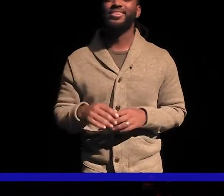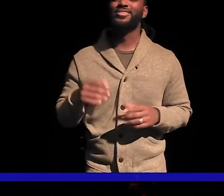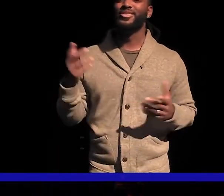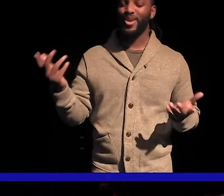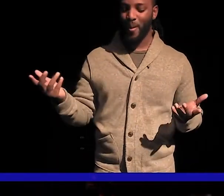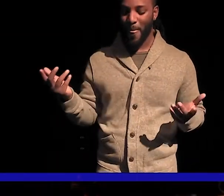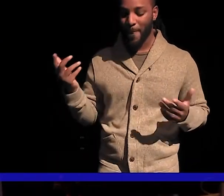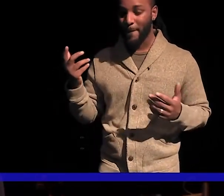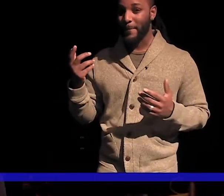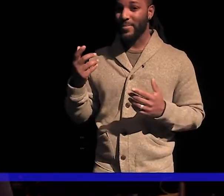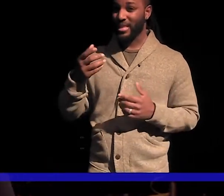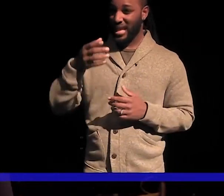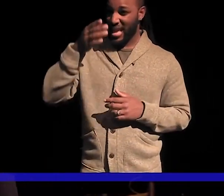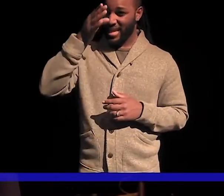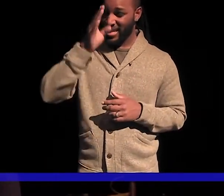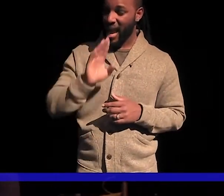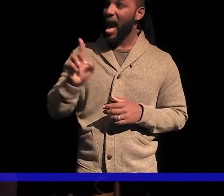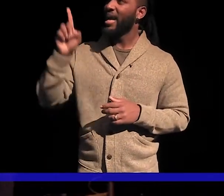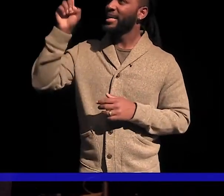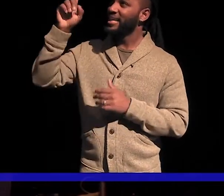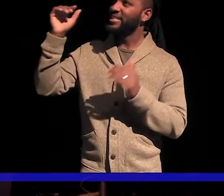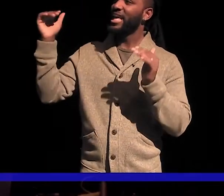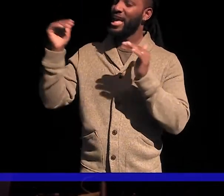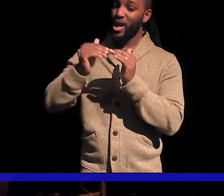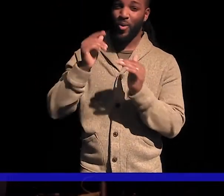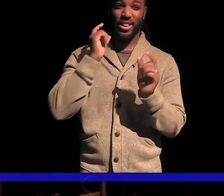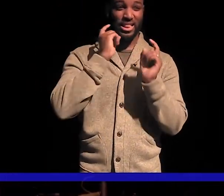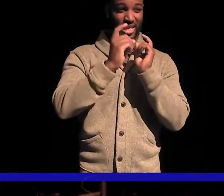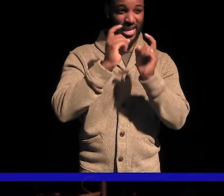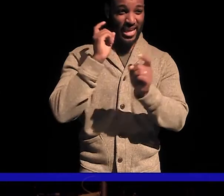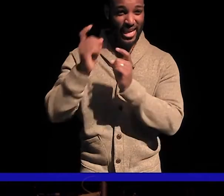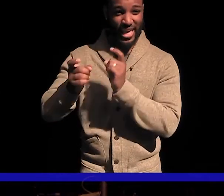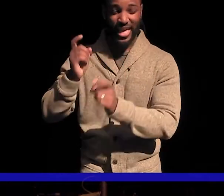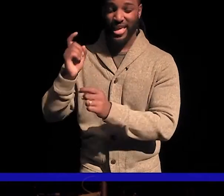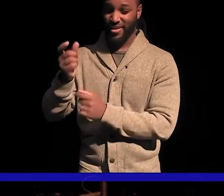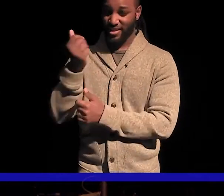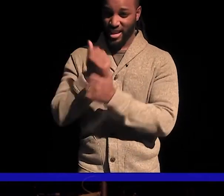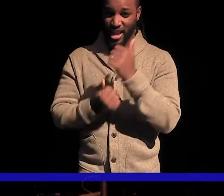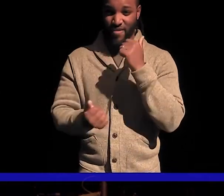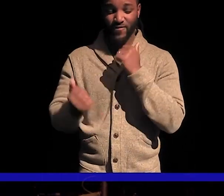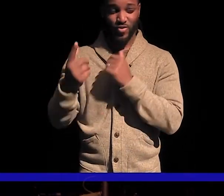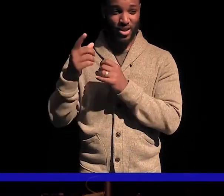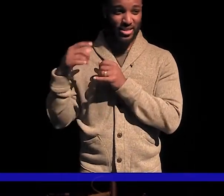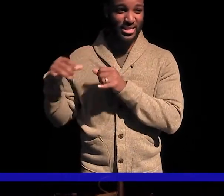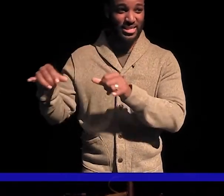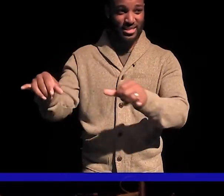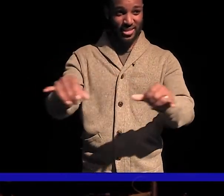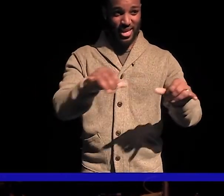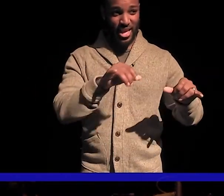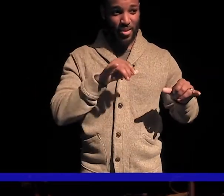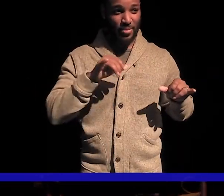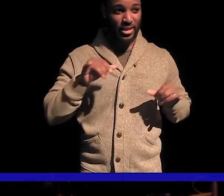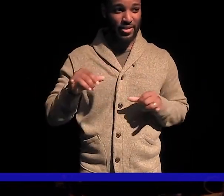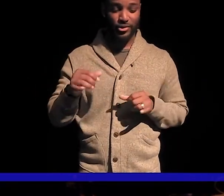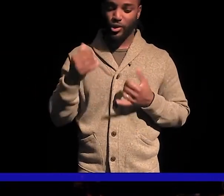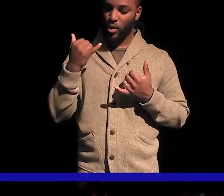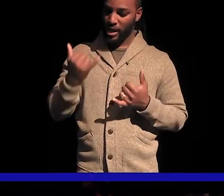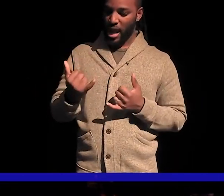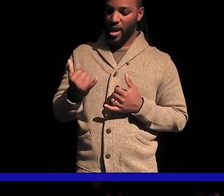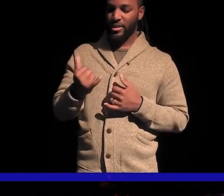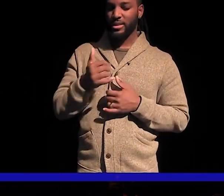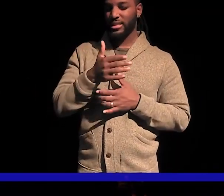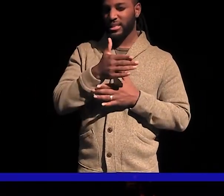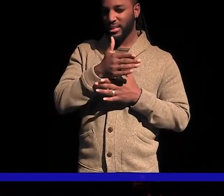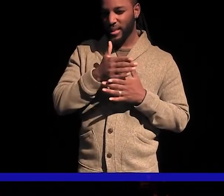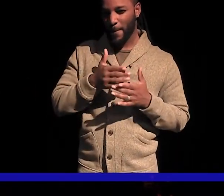So God has equally gifted people in the body of Christ so that these individuals can